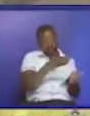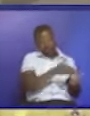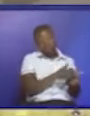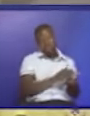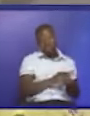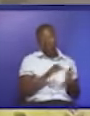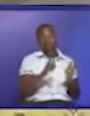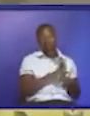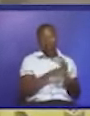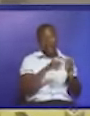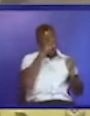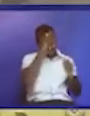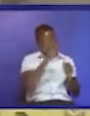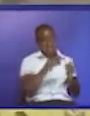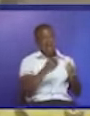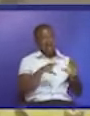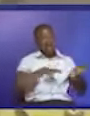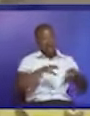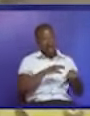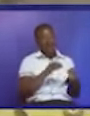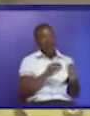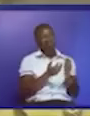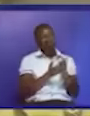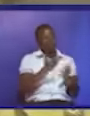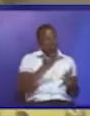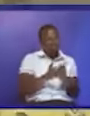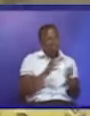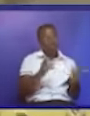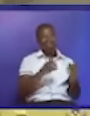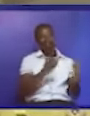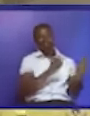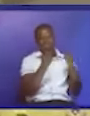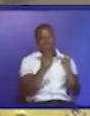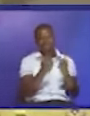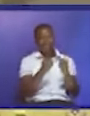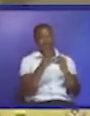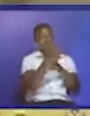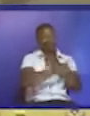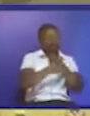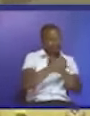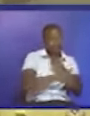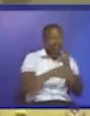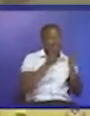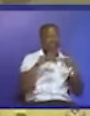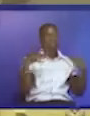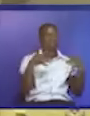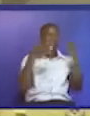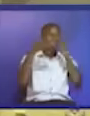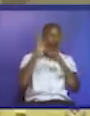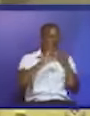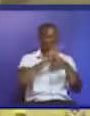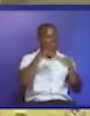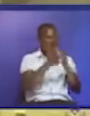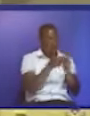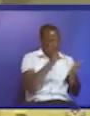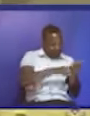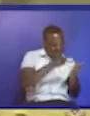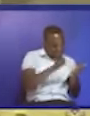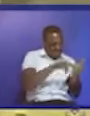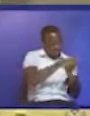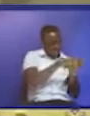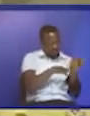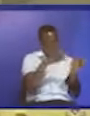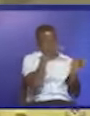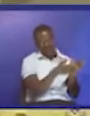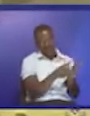the laxity of men recorded, the strength of nations when they feared God recorded,